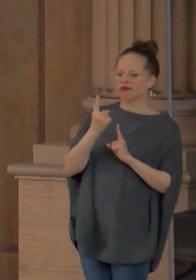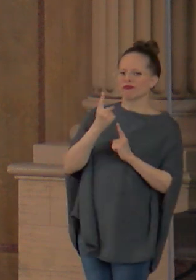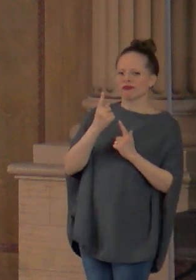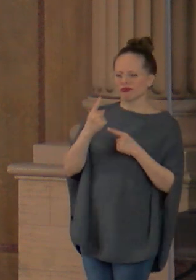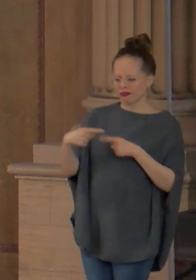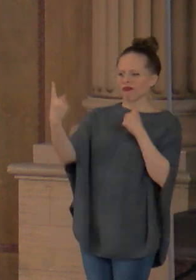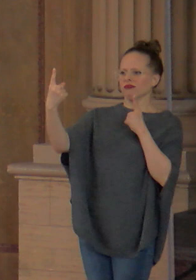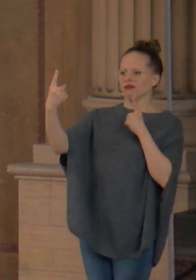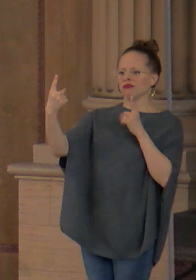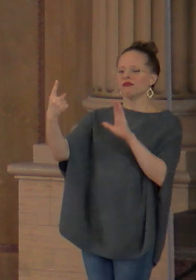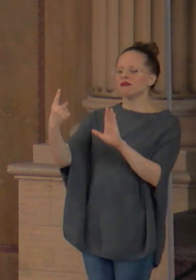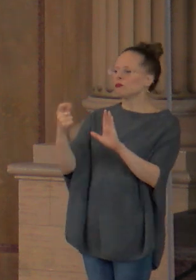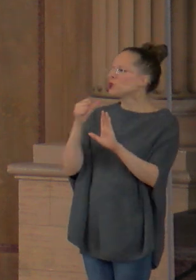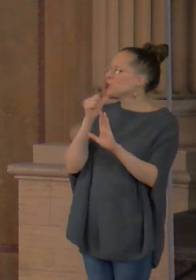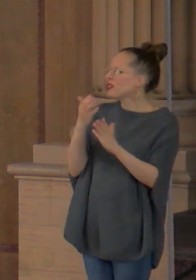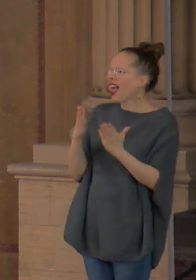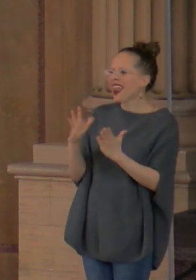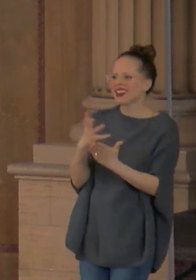don't let it steal your freedom.